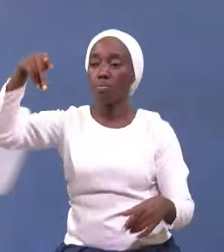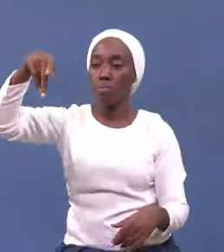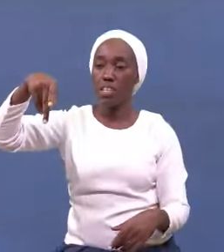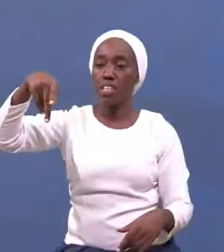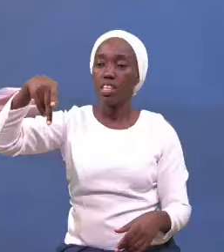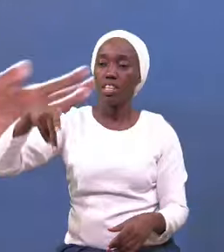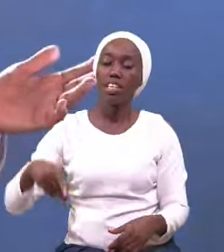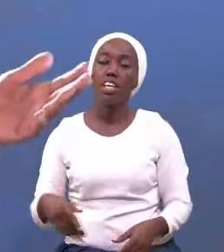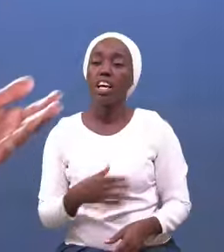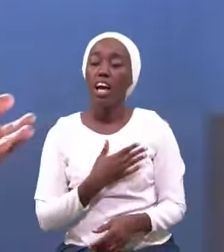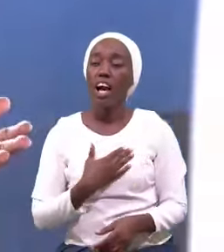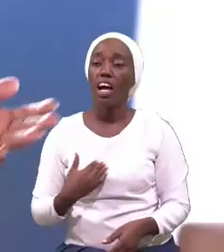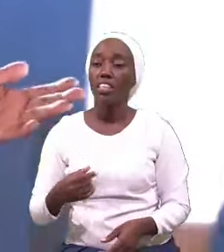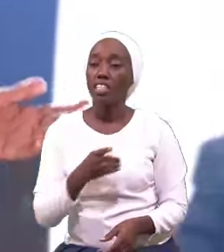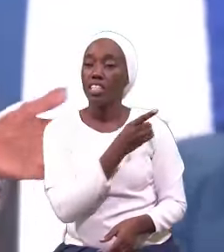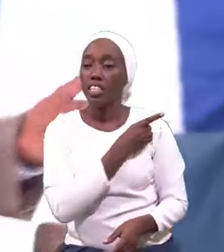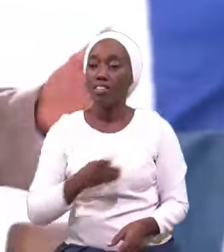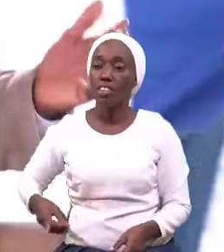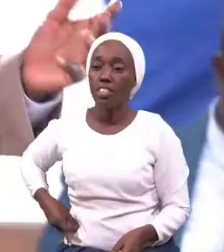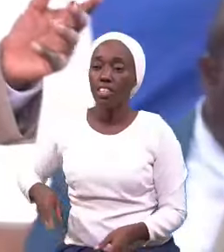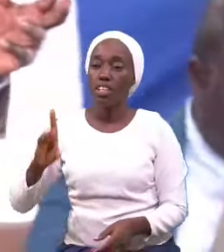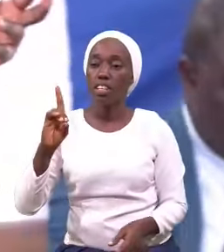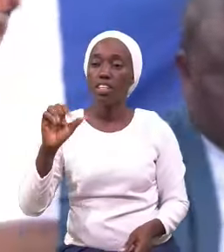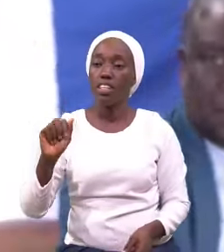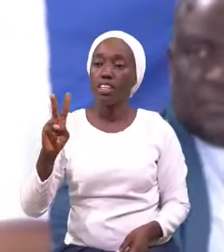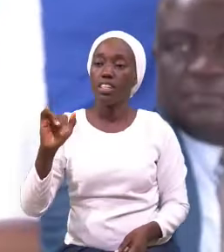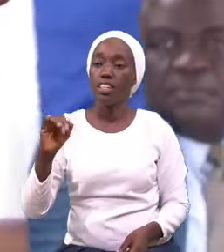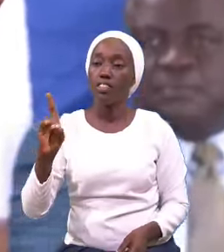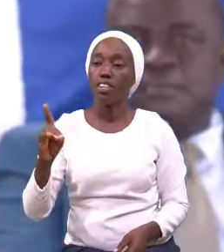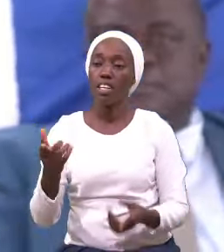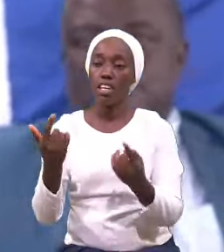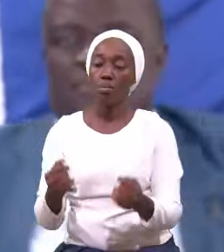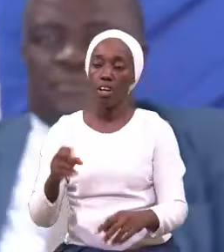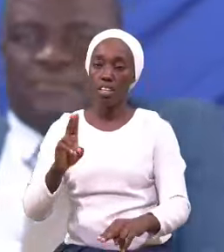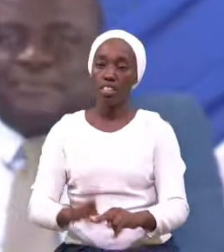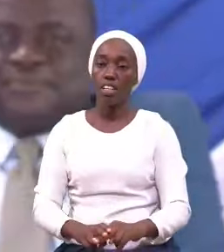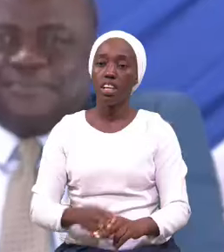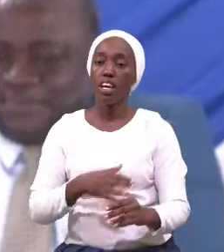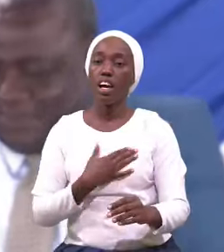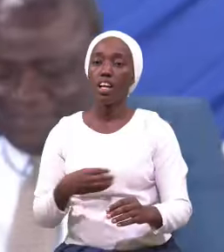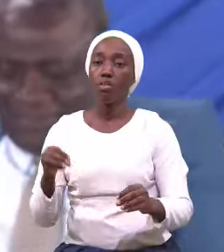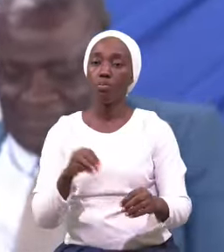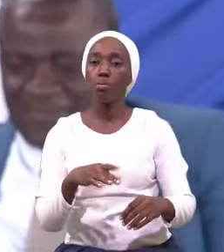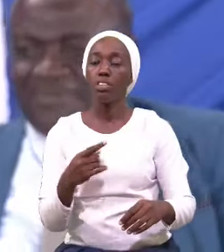And David came. And he sat down. And he put his hands on the